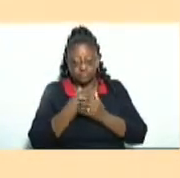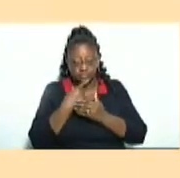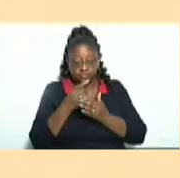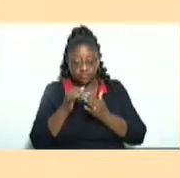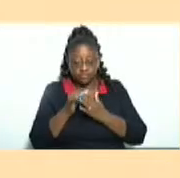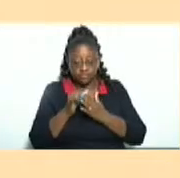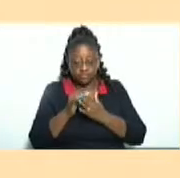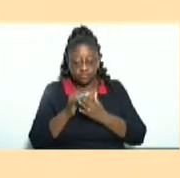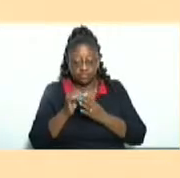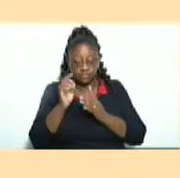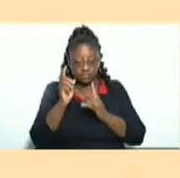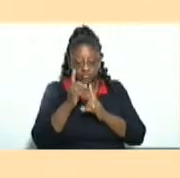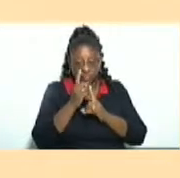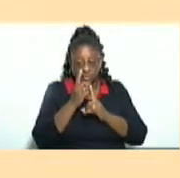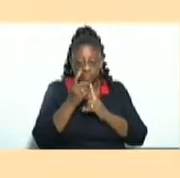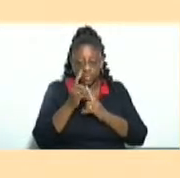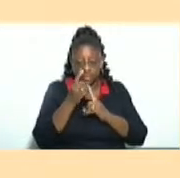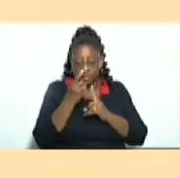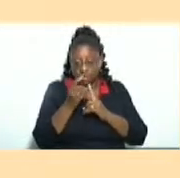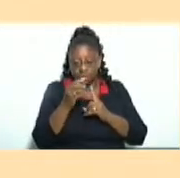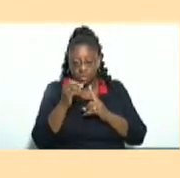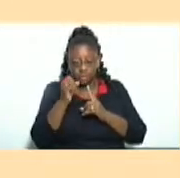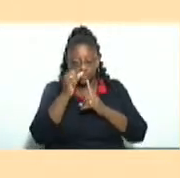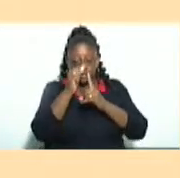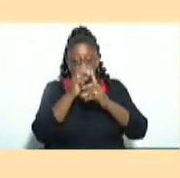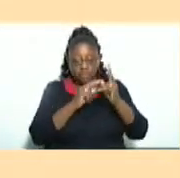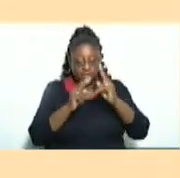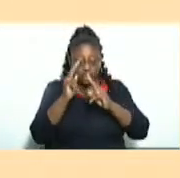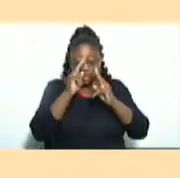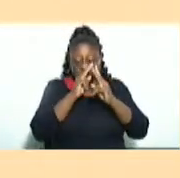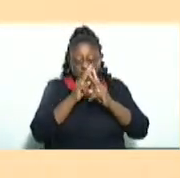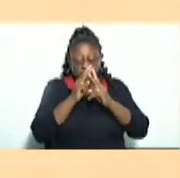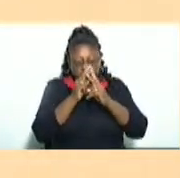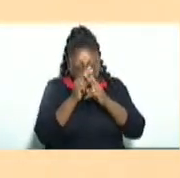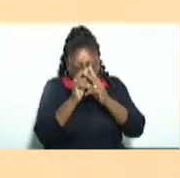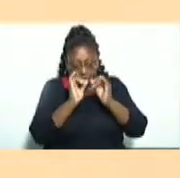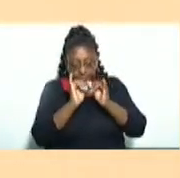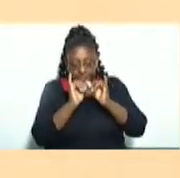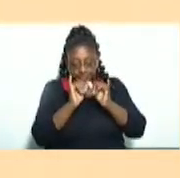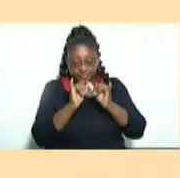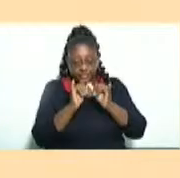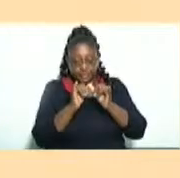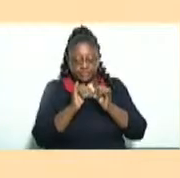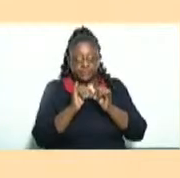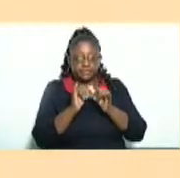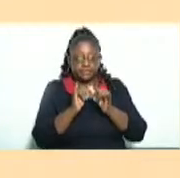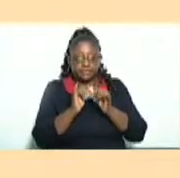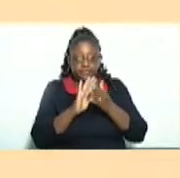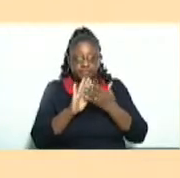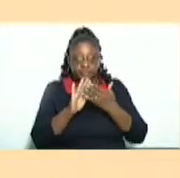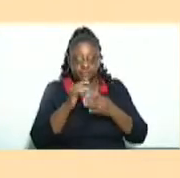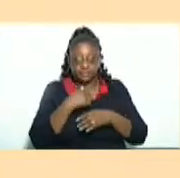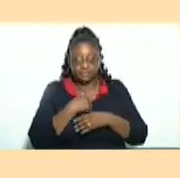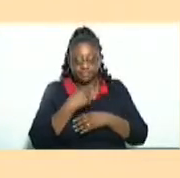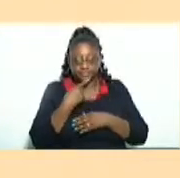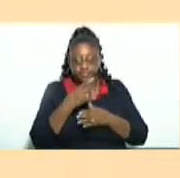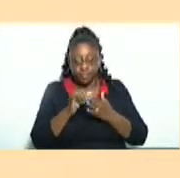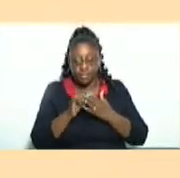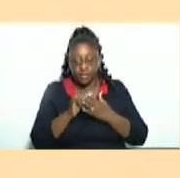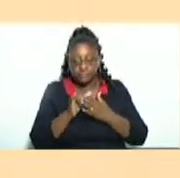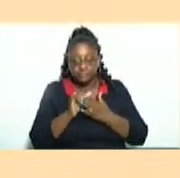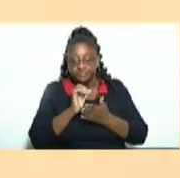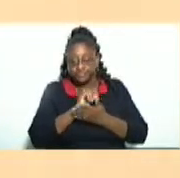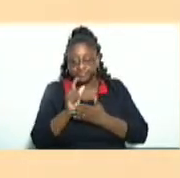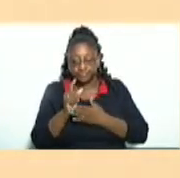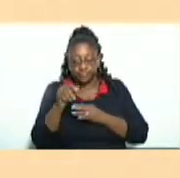Violence Counseling Unit provide much-needed assistance to such victims as are those who